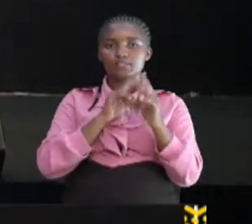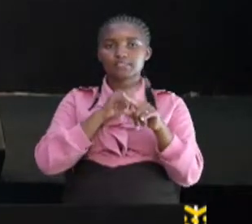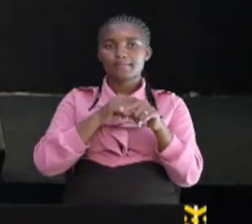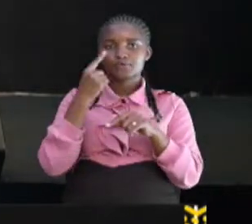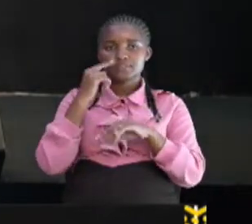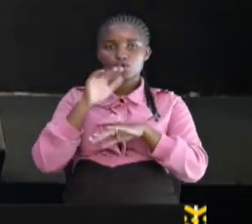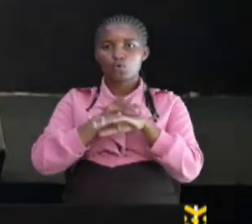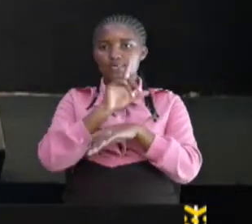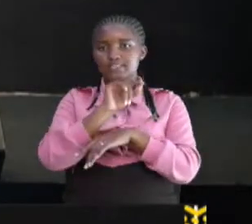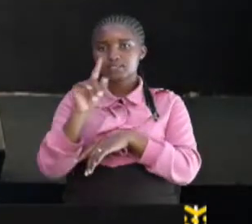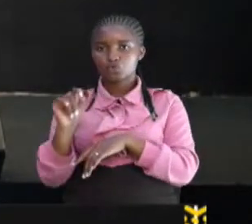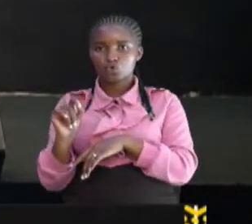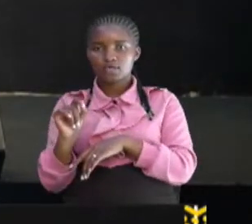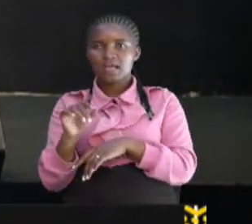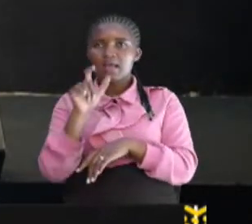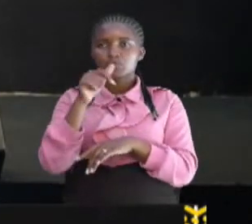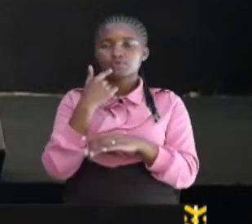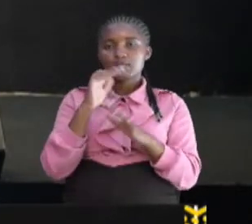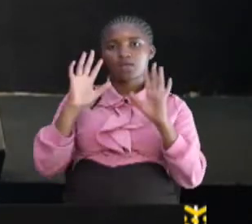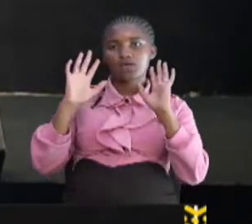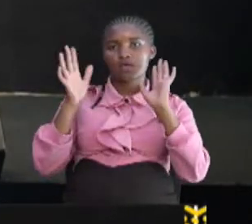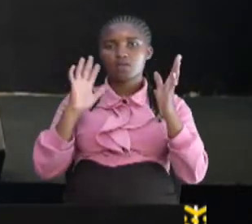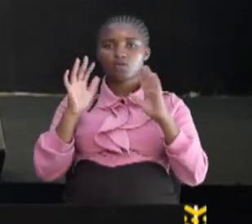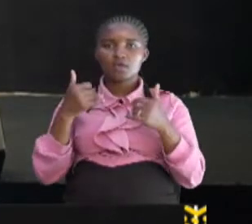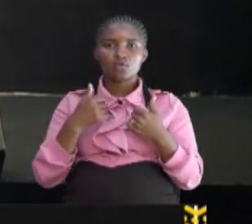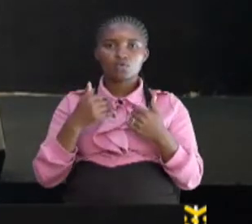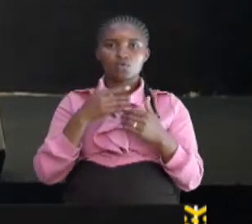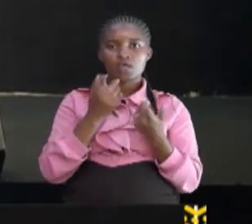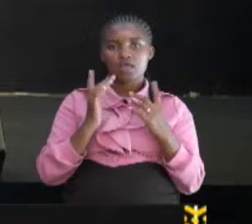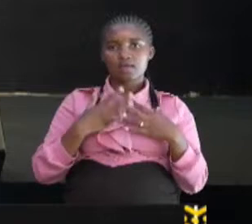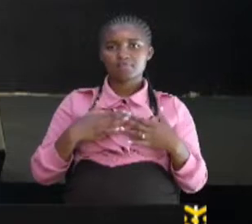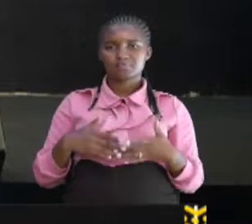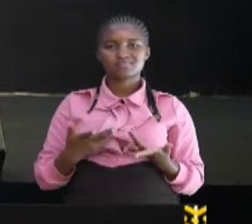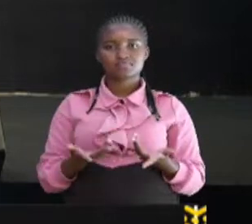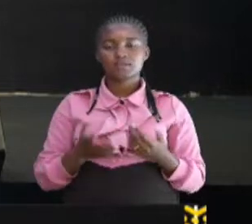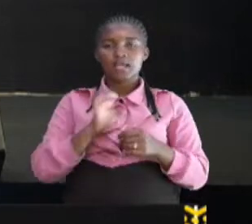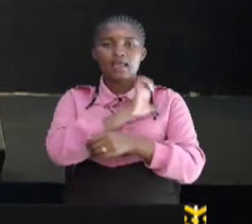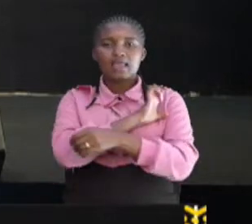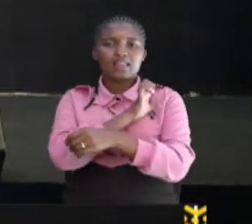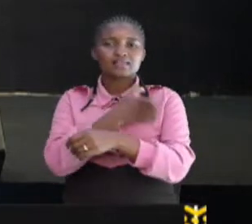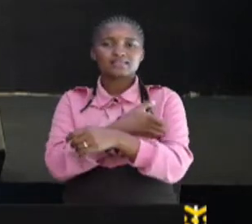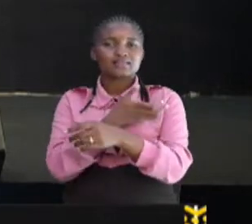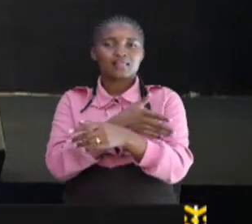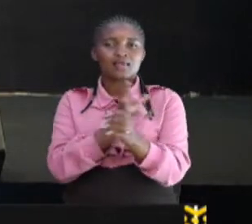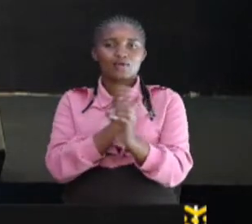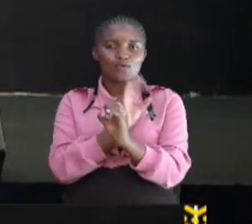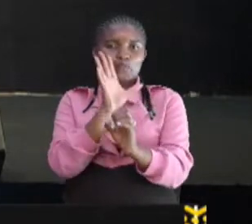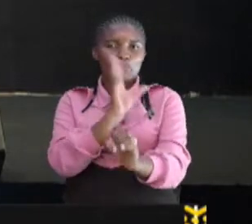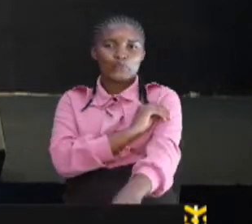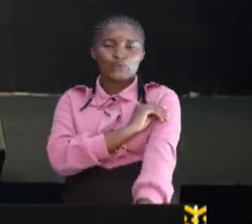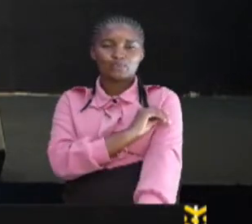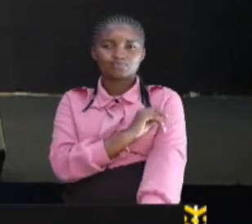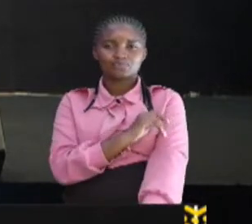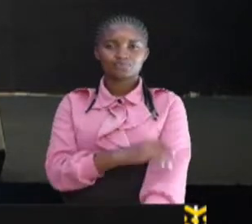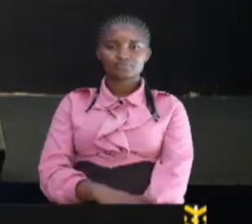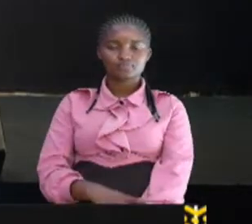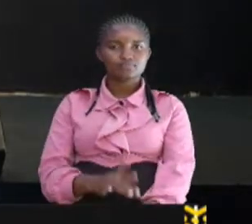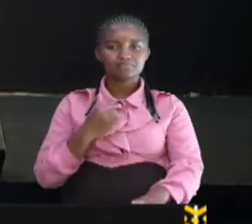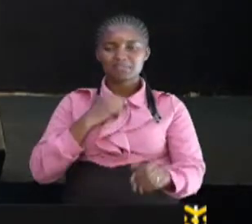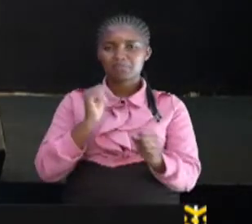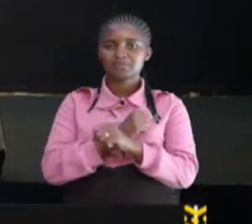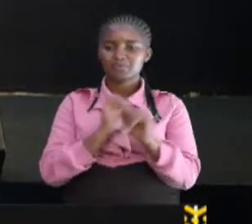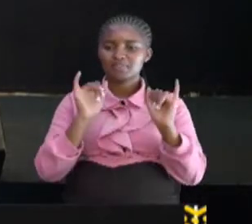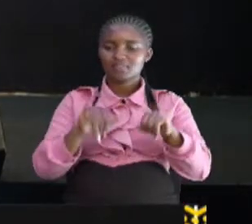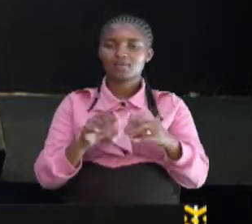TikTok, the person says, hello, everybody. The energy is not really there, so I'm definitely not going to stay on that content.